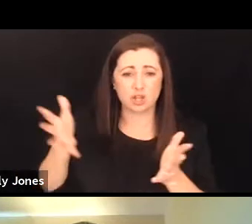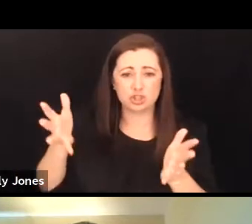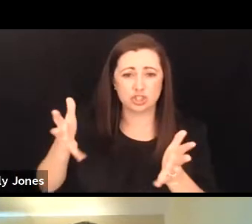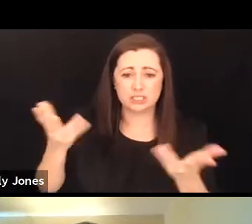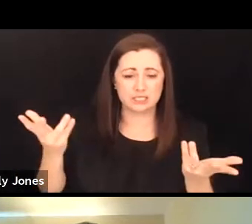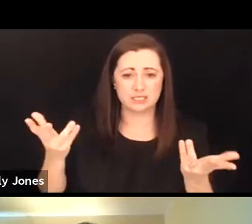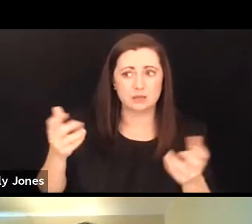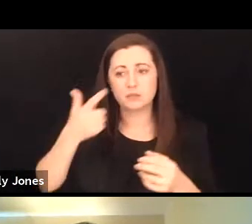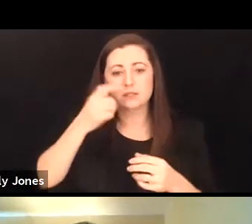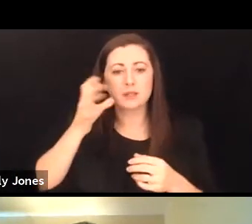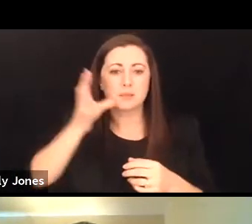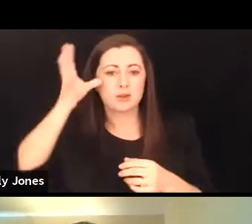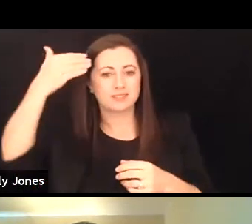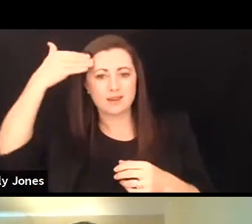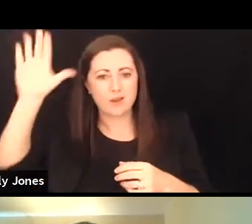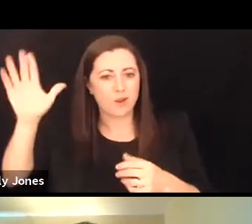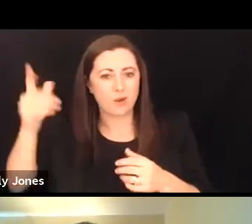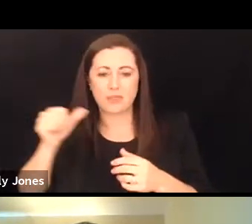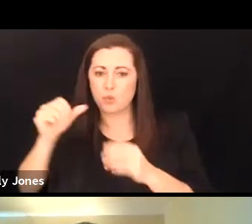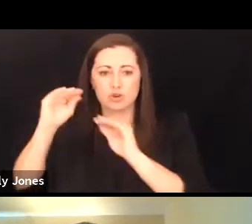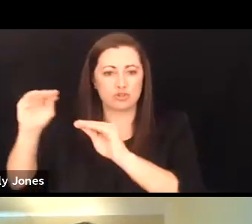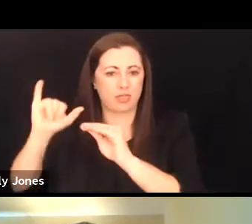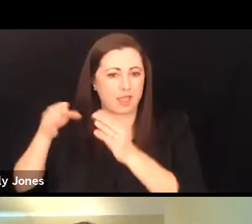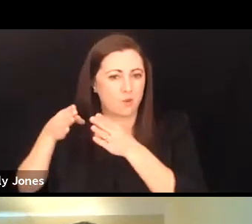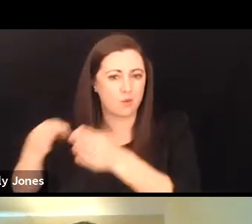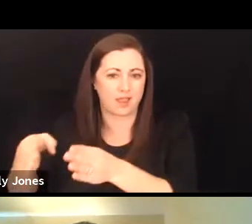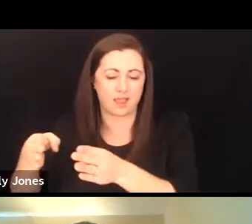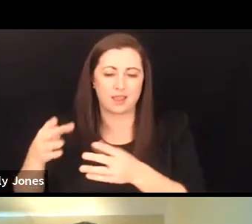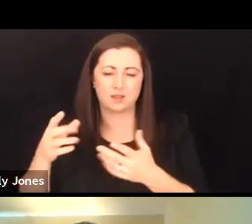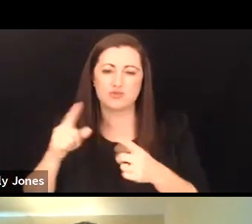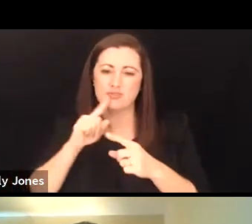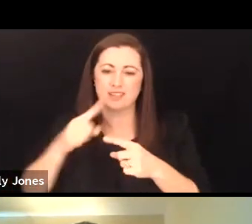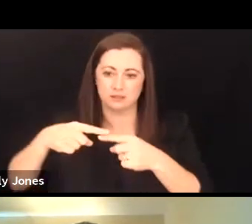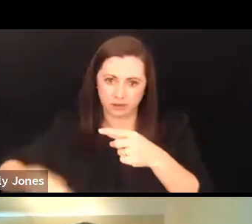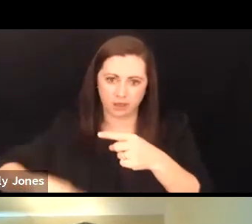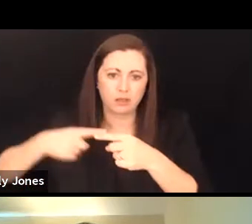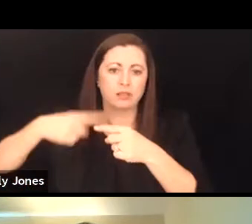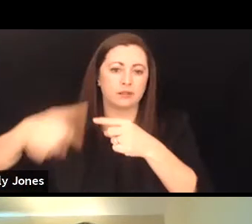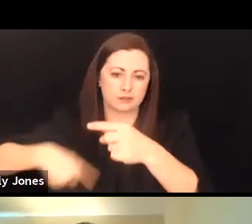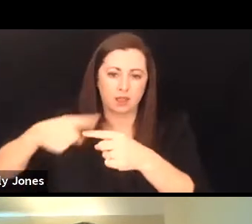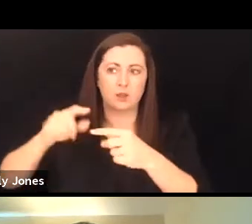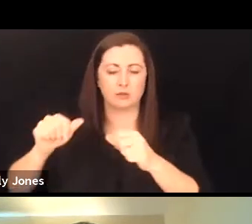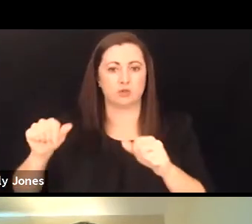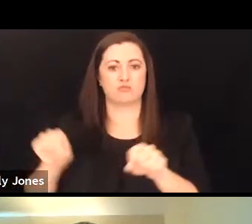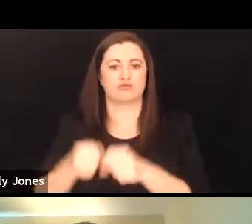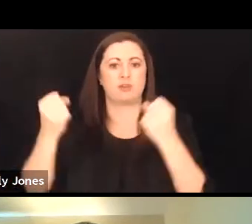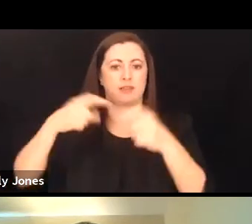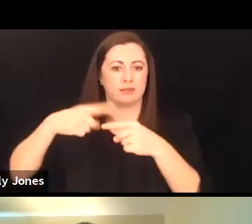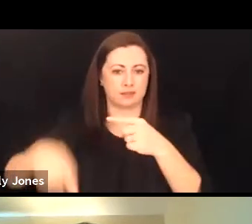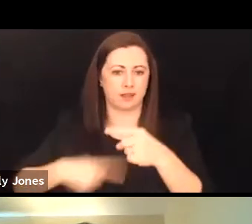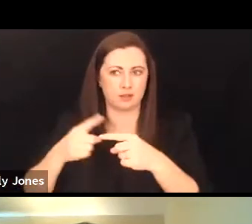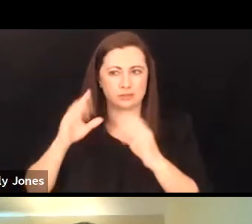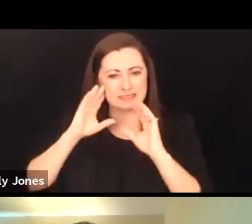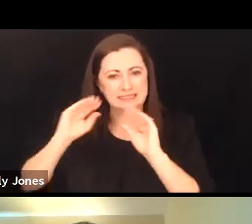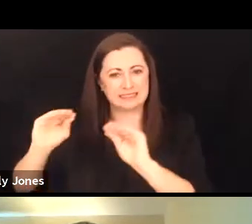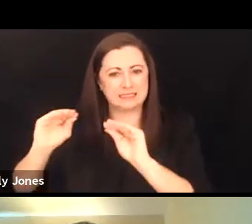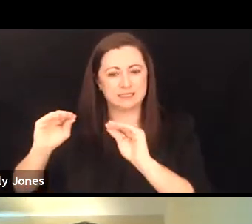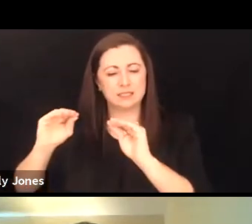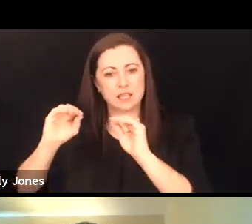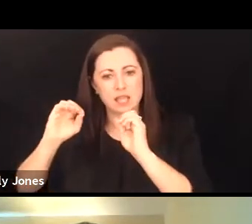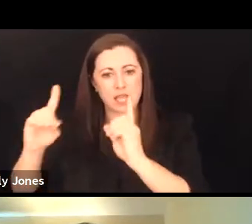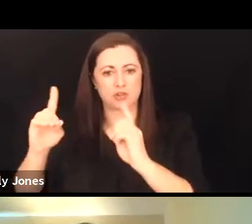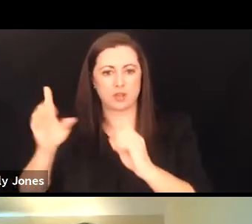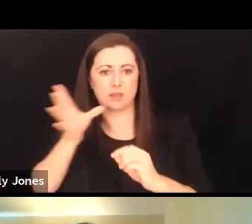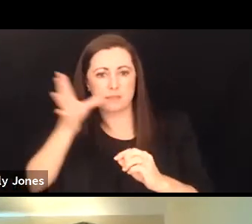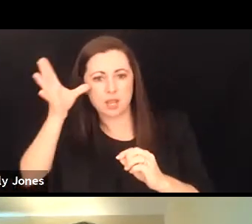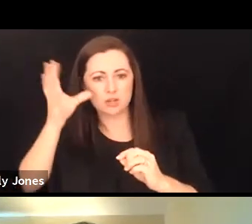you're still in that generation thing because they were taught the same thing. So, but breaking that and educating, I think it's going to be the,